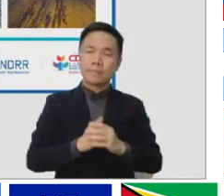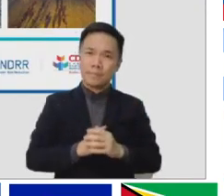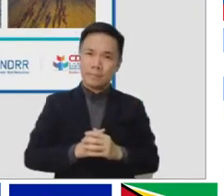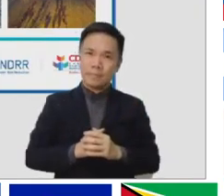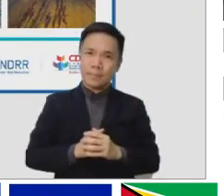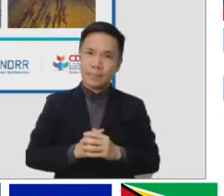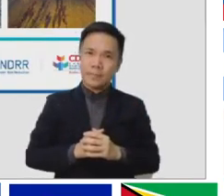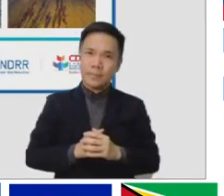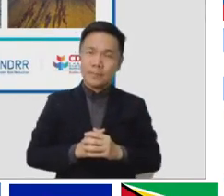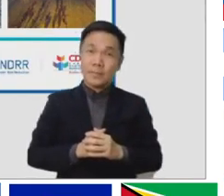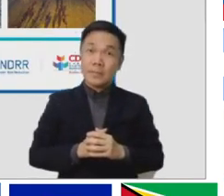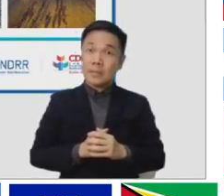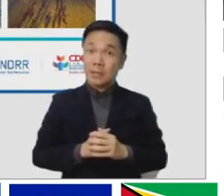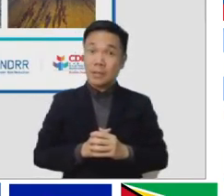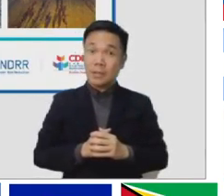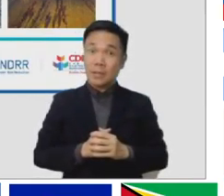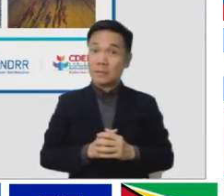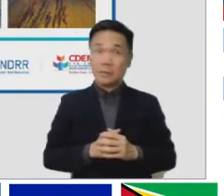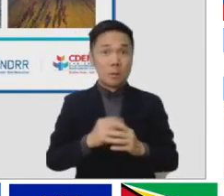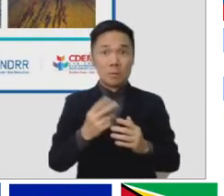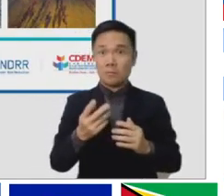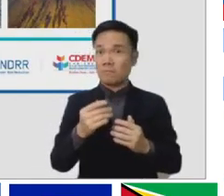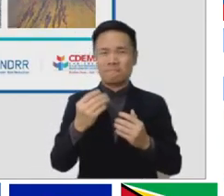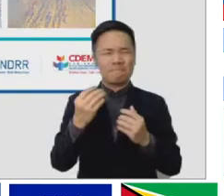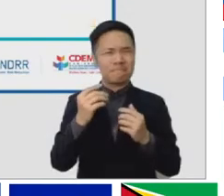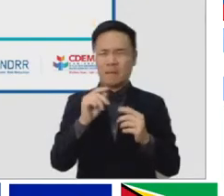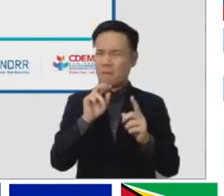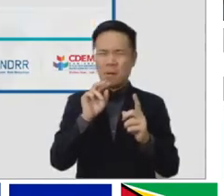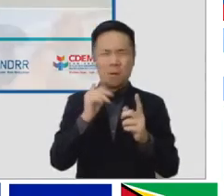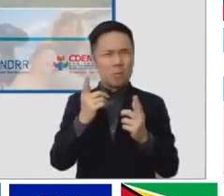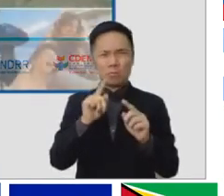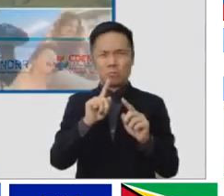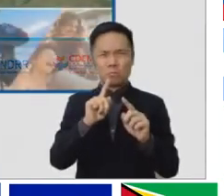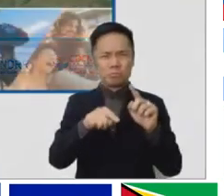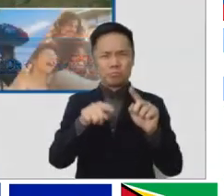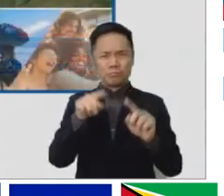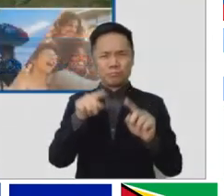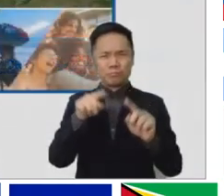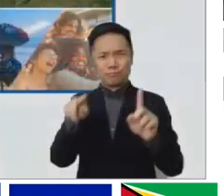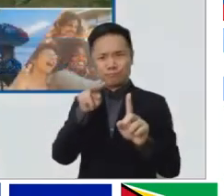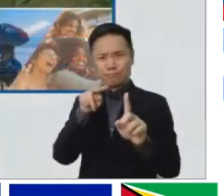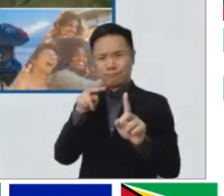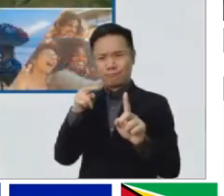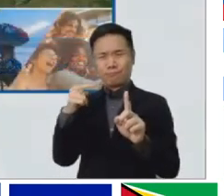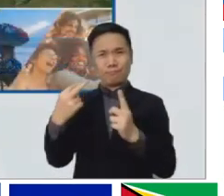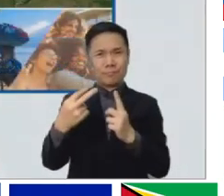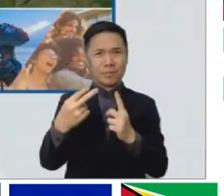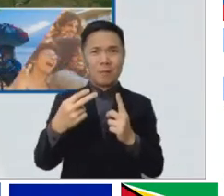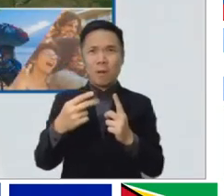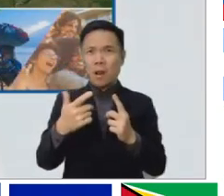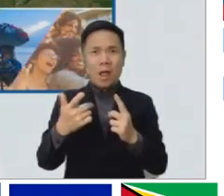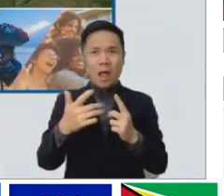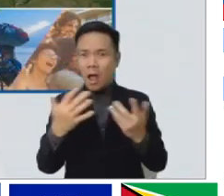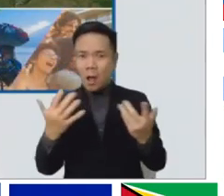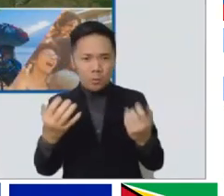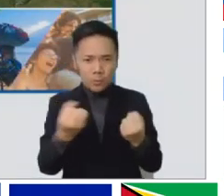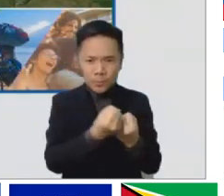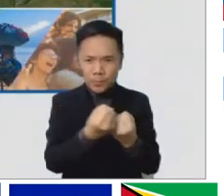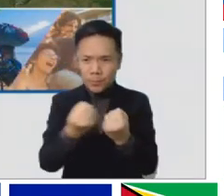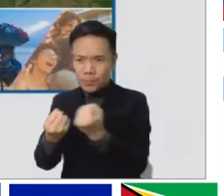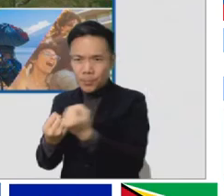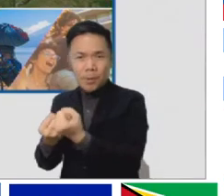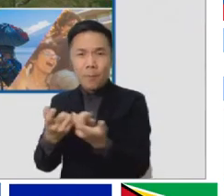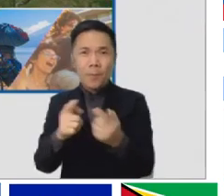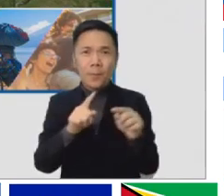of the different scenarios that we needed to consider. I would like to highlight the different efforts that are being fostered and encouraged from